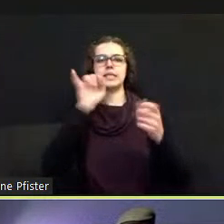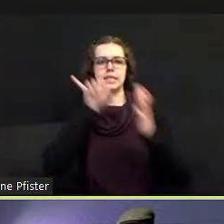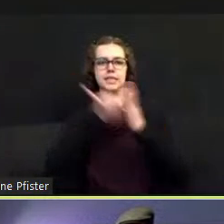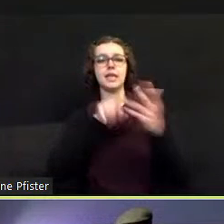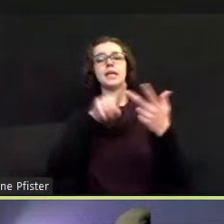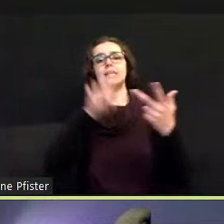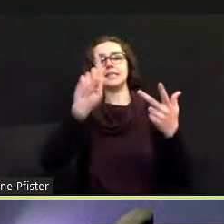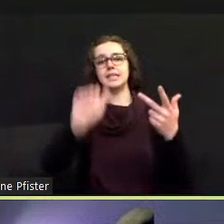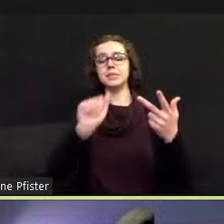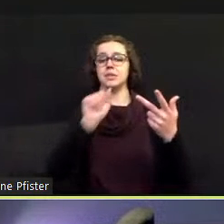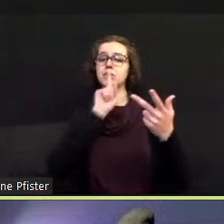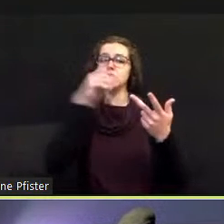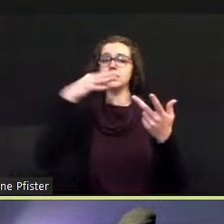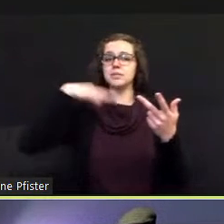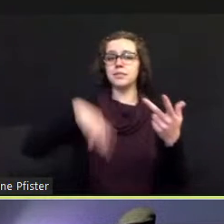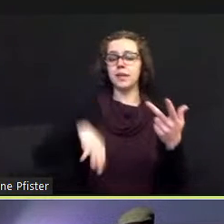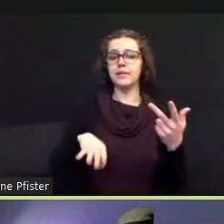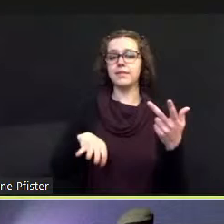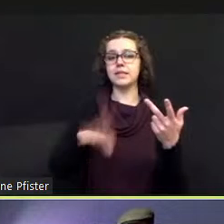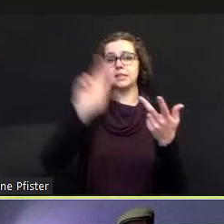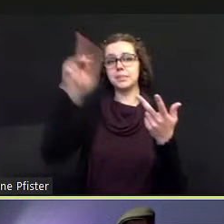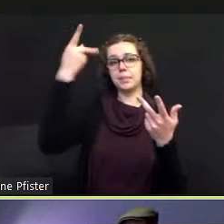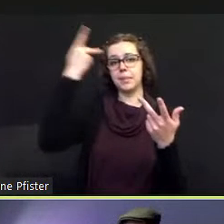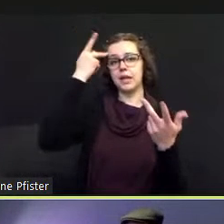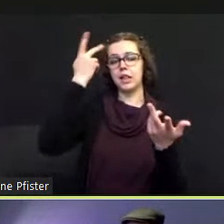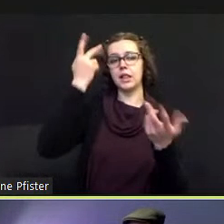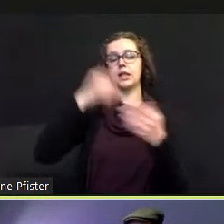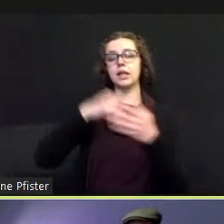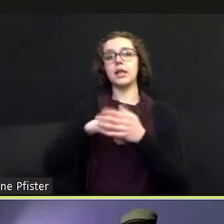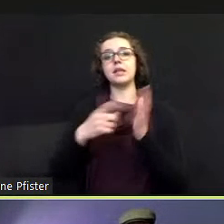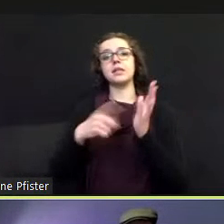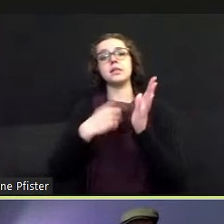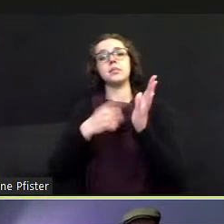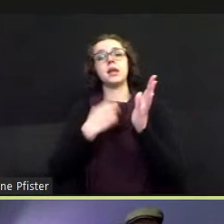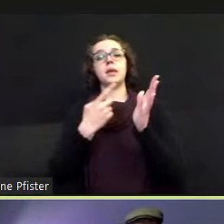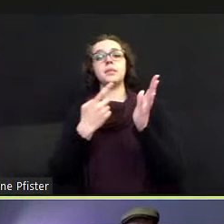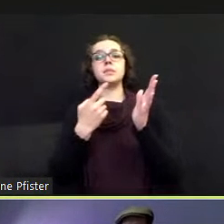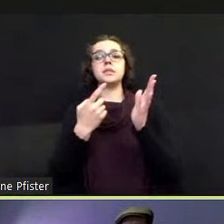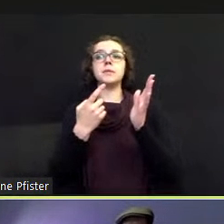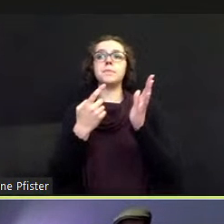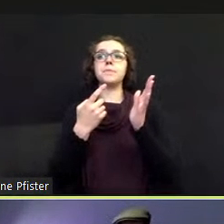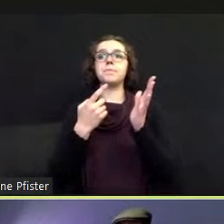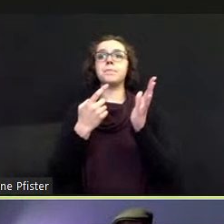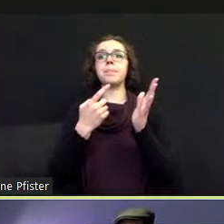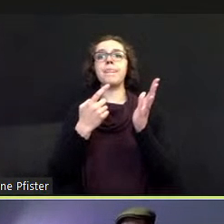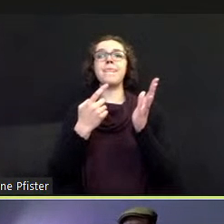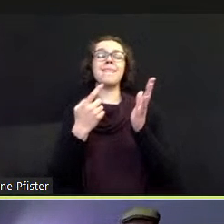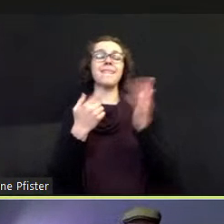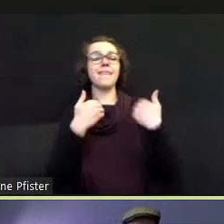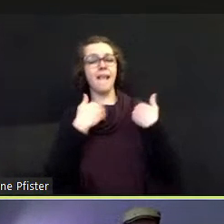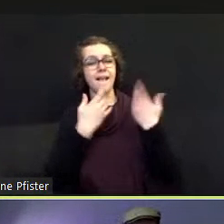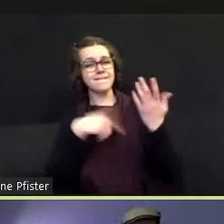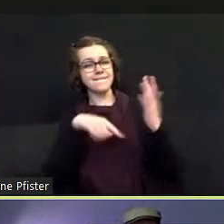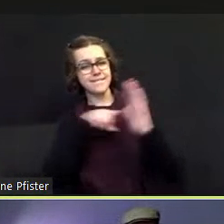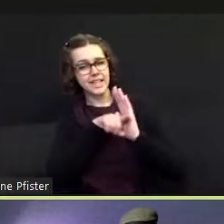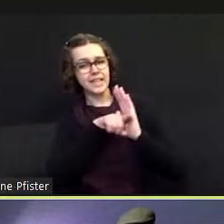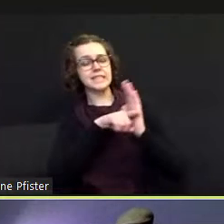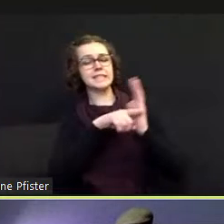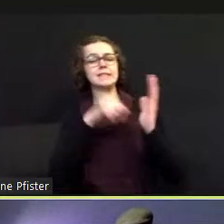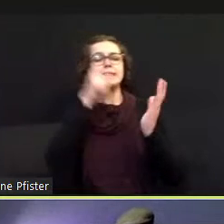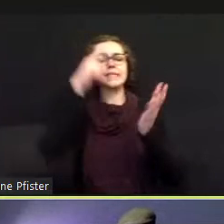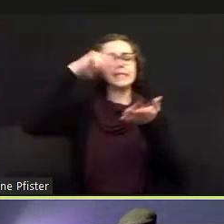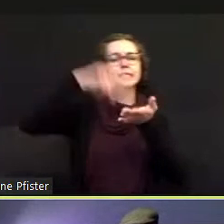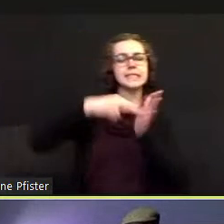politically, sometimes, oops, my apologies, sometimes with negative unintended consequences, but often with the